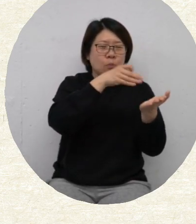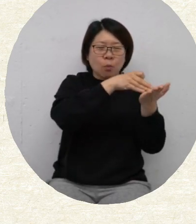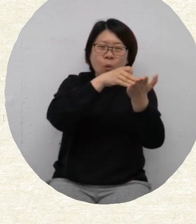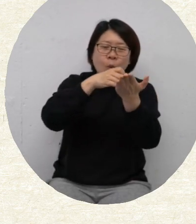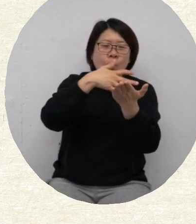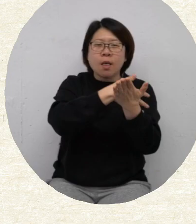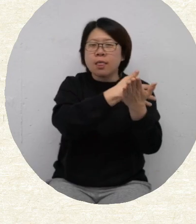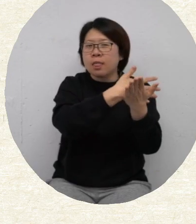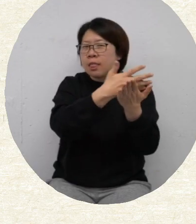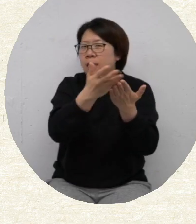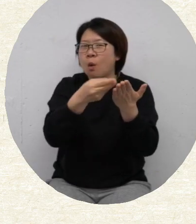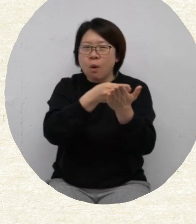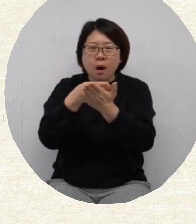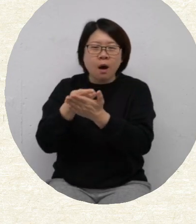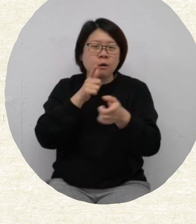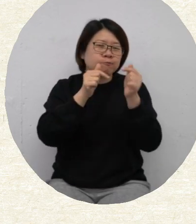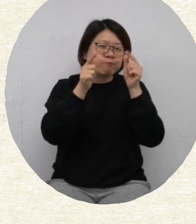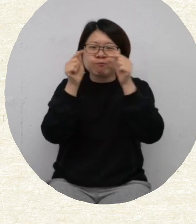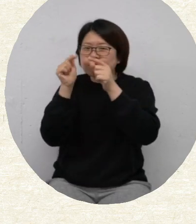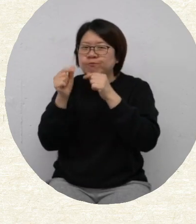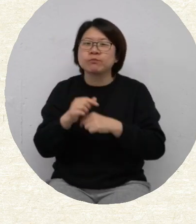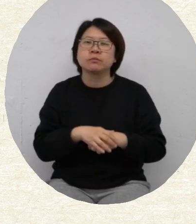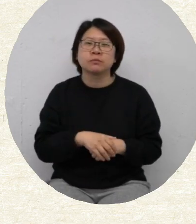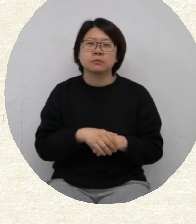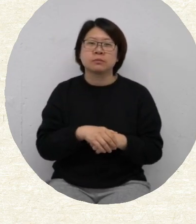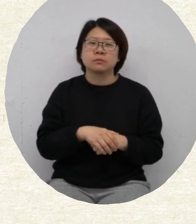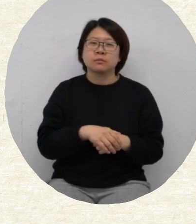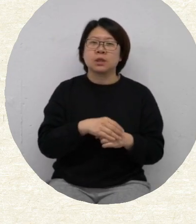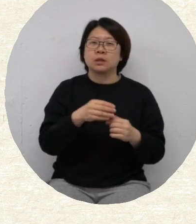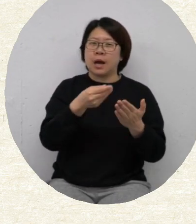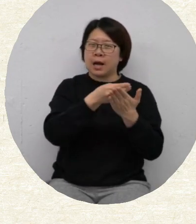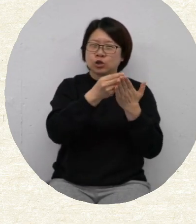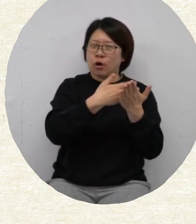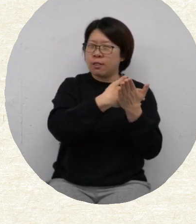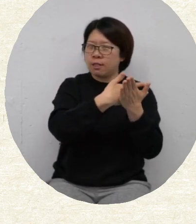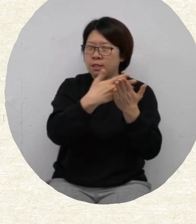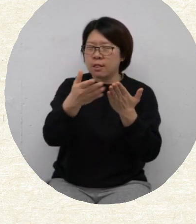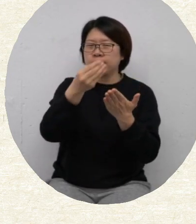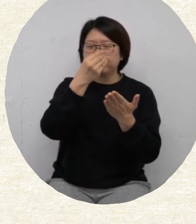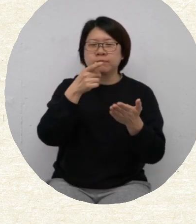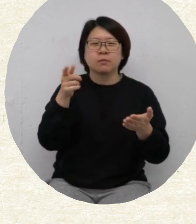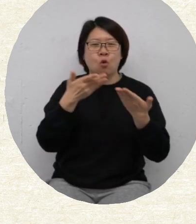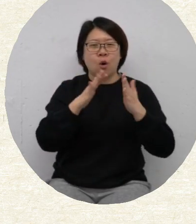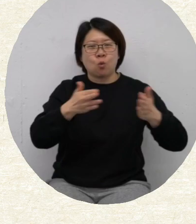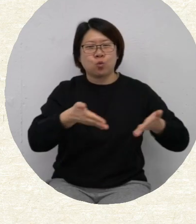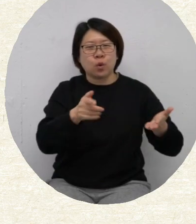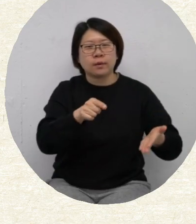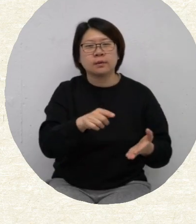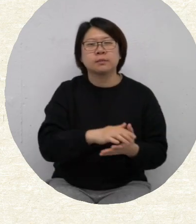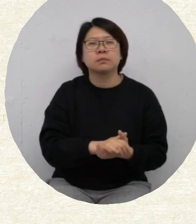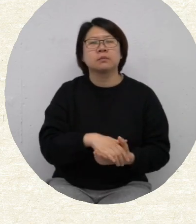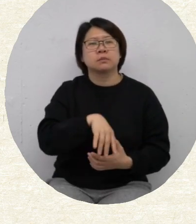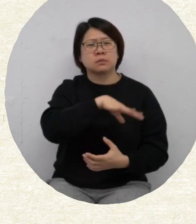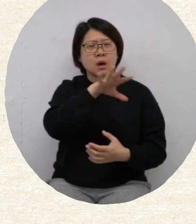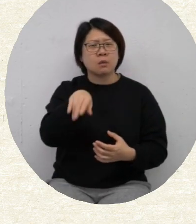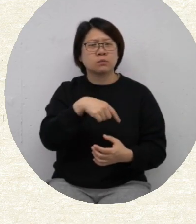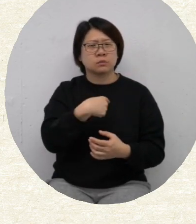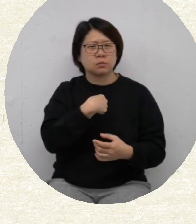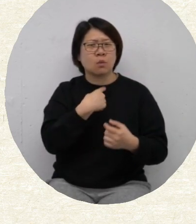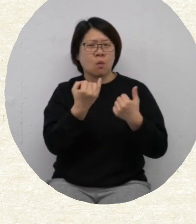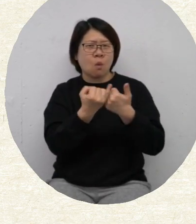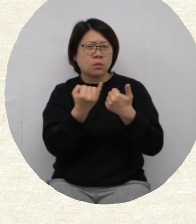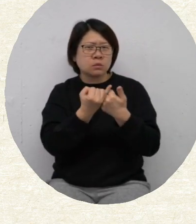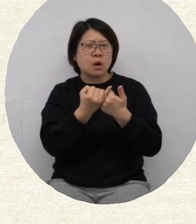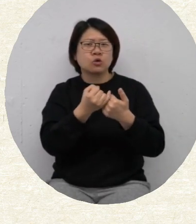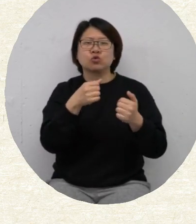encouraged to just explore a lot of different mediums. Right. And, and they're actually required